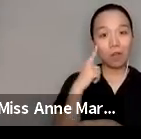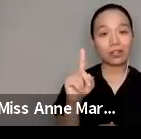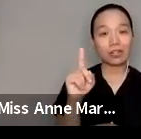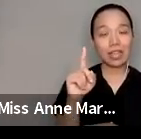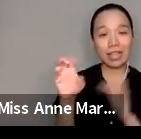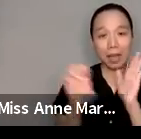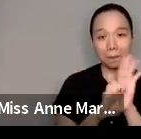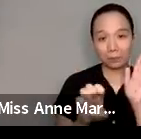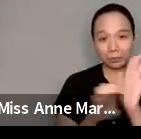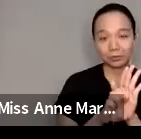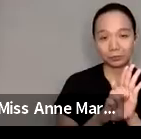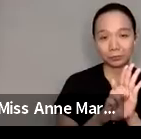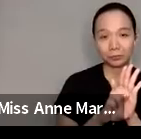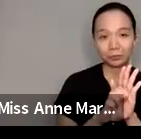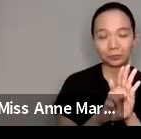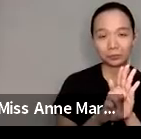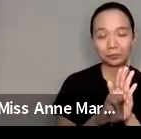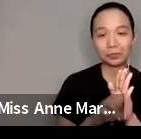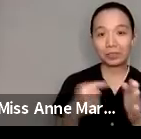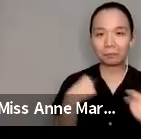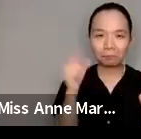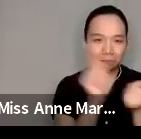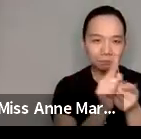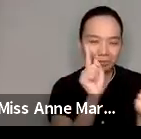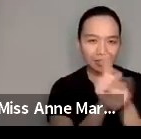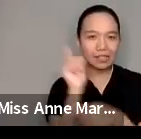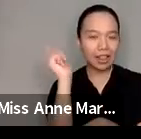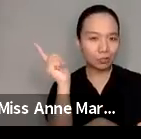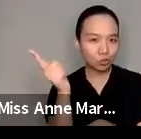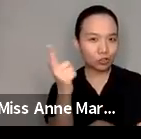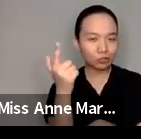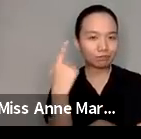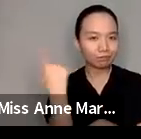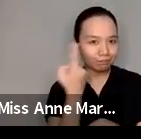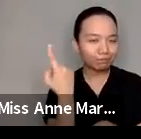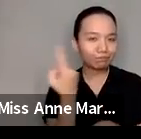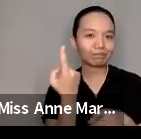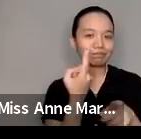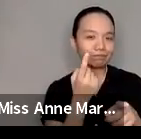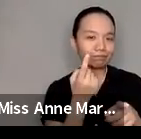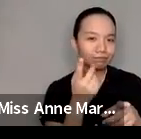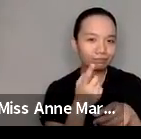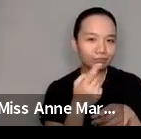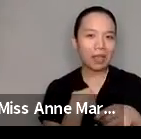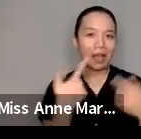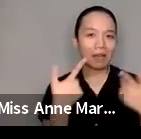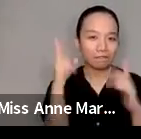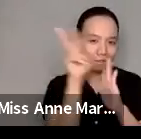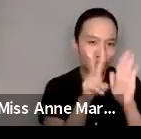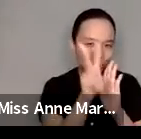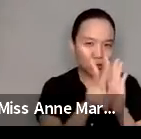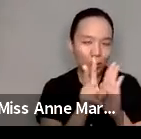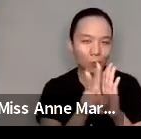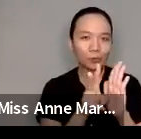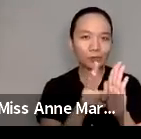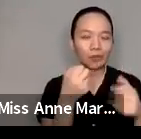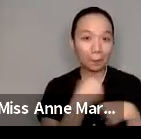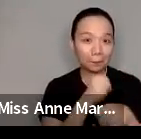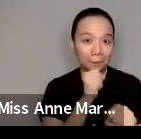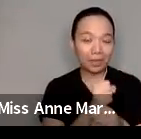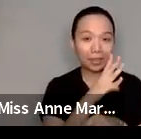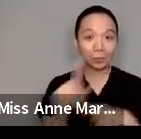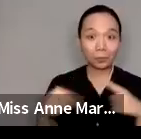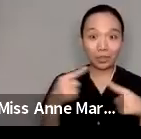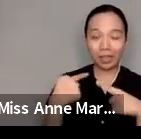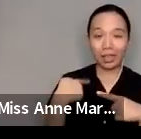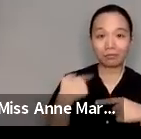was unable to meet my lecturer directly, I had make a video to fulfill my task. And when I